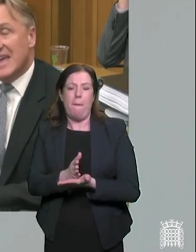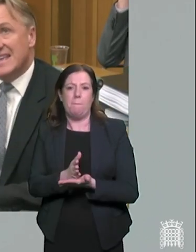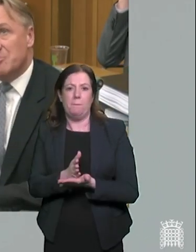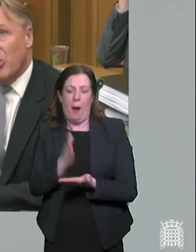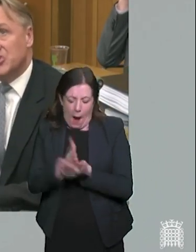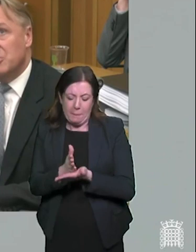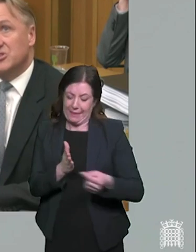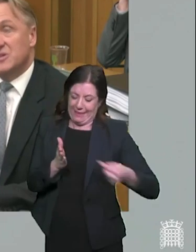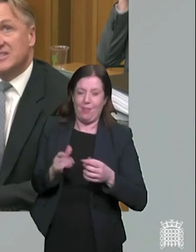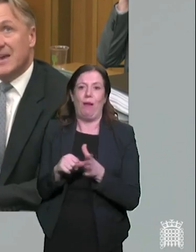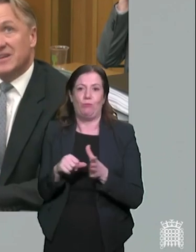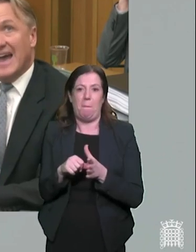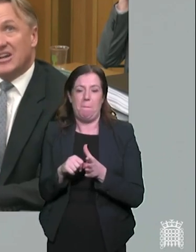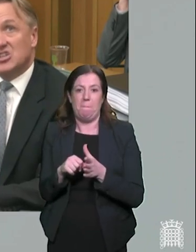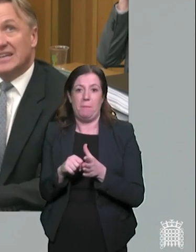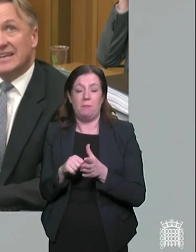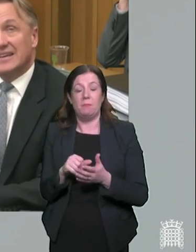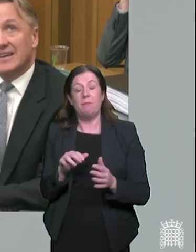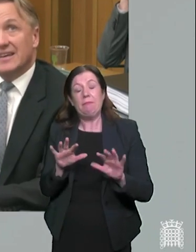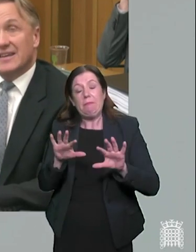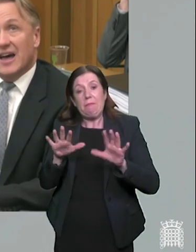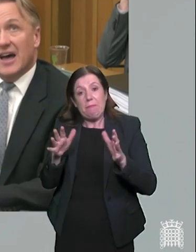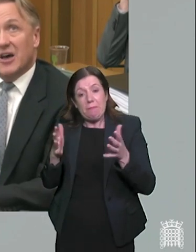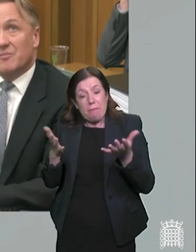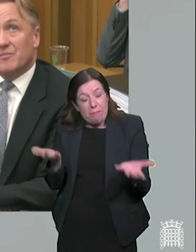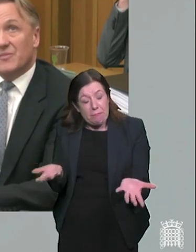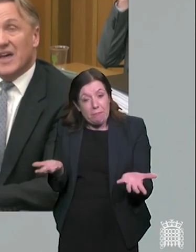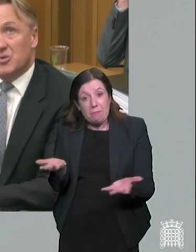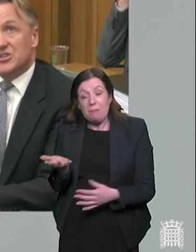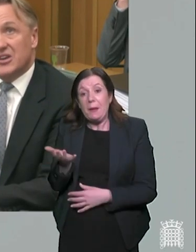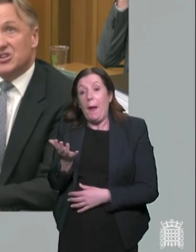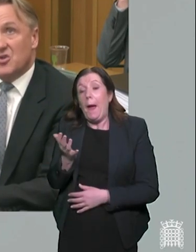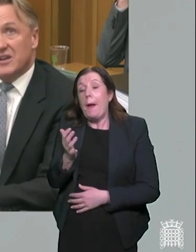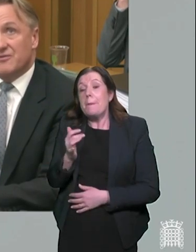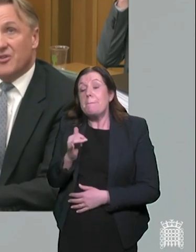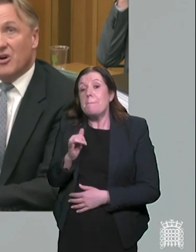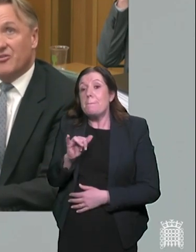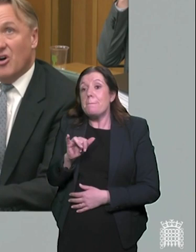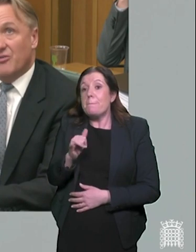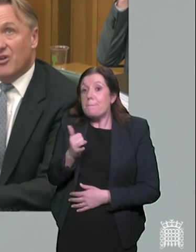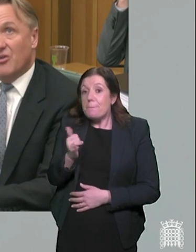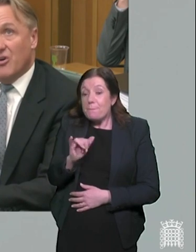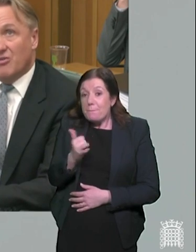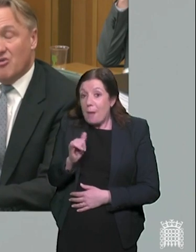And is it possible to accept that actually there was a degree of